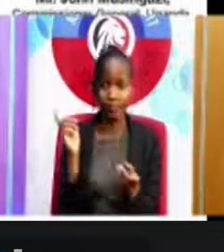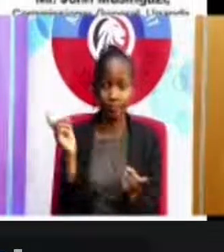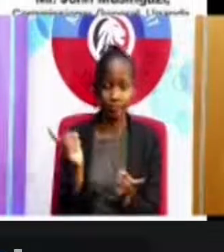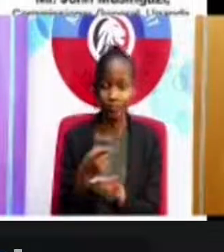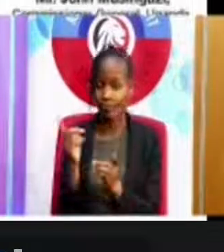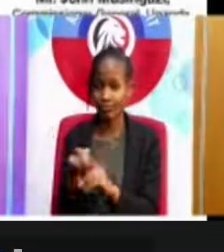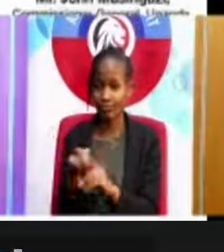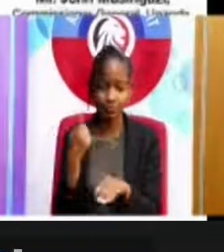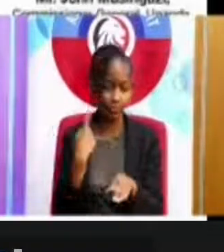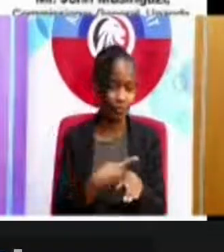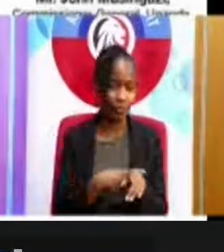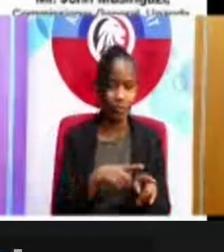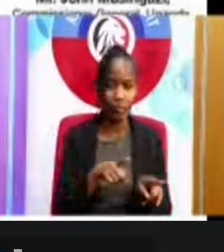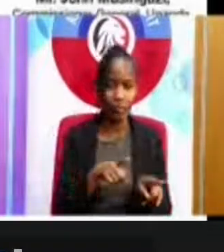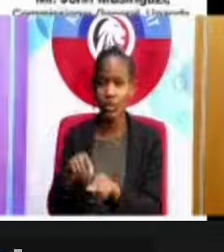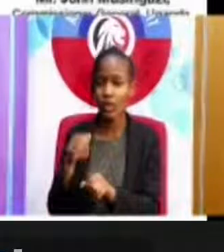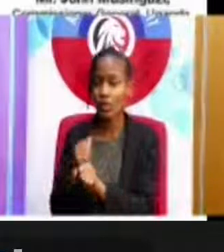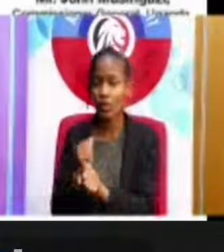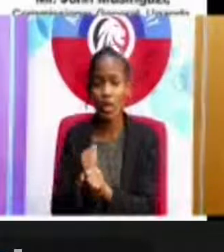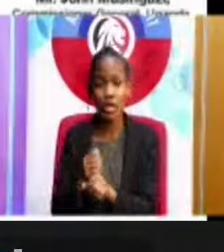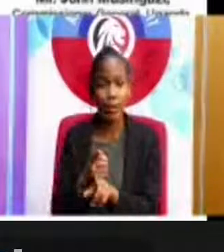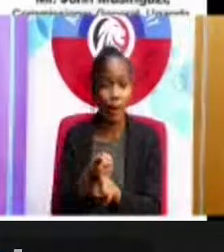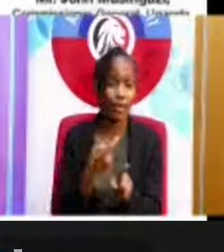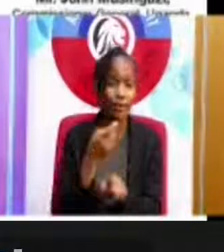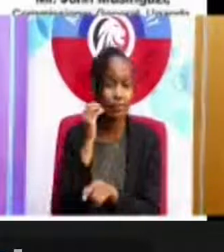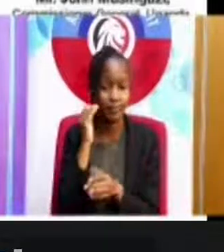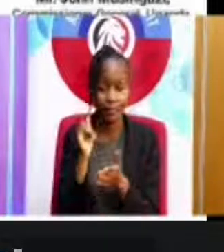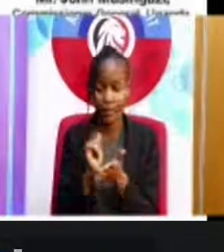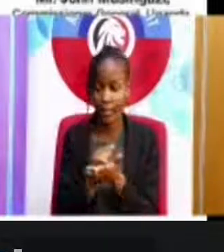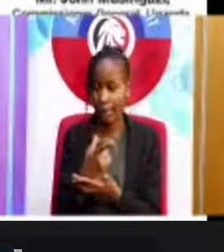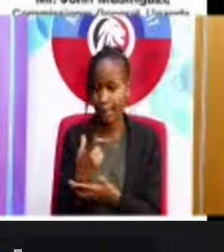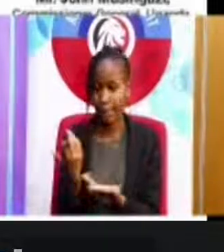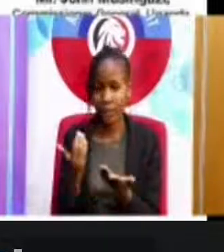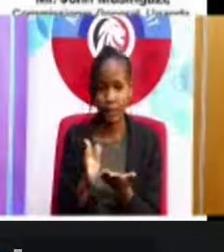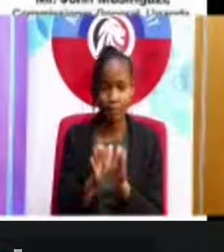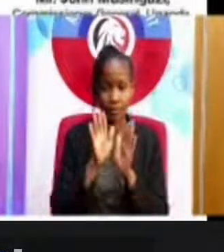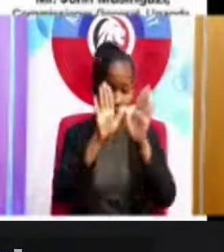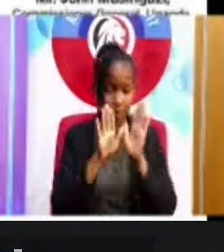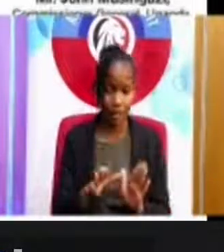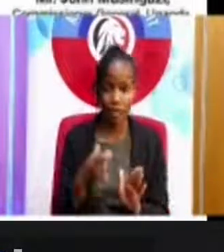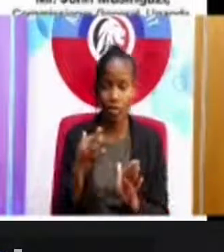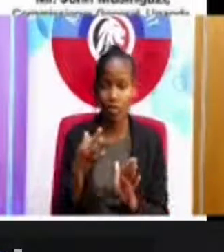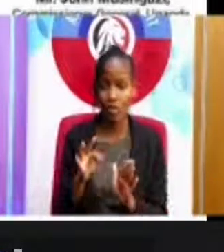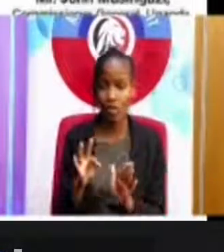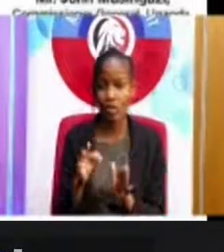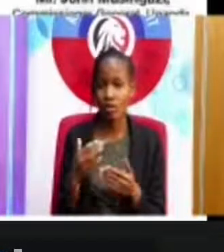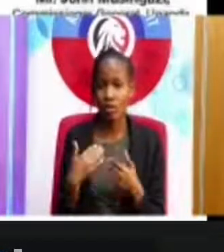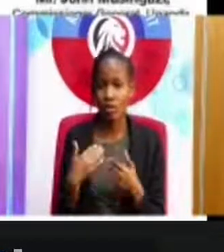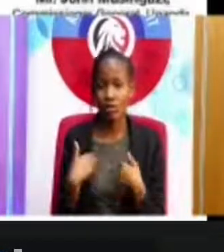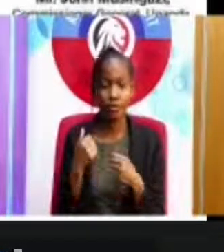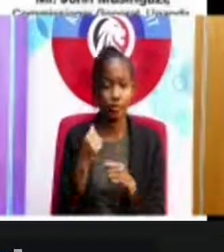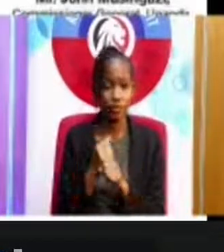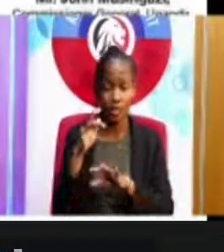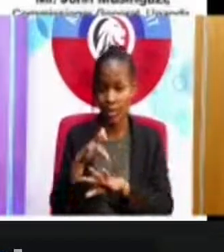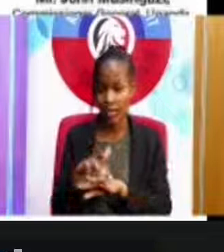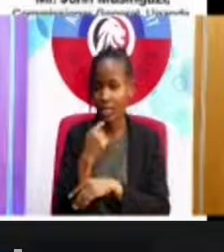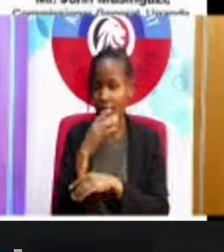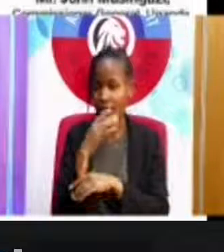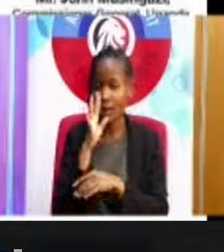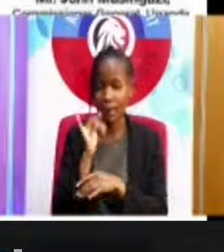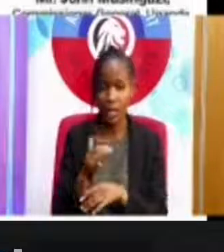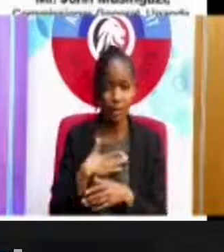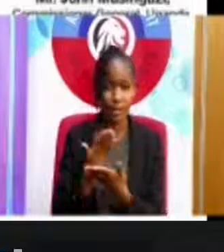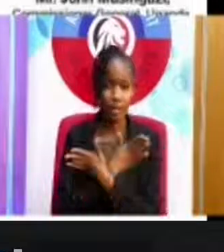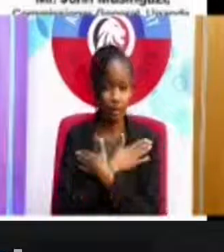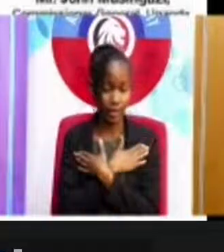this goes to confirm the importance of automation of systems as earlier put forward by my colleagues. So a